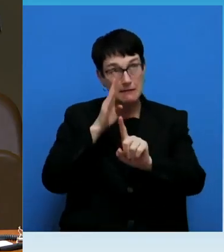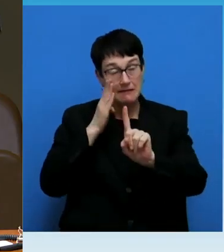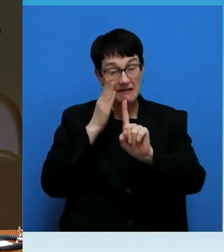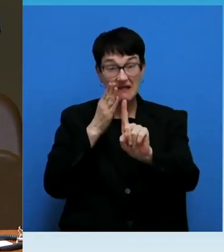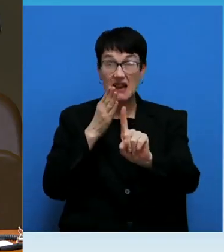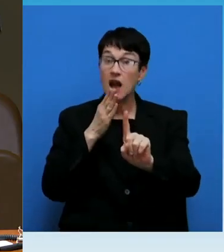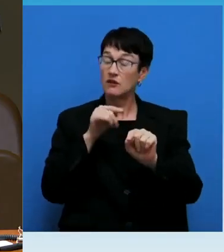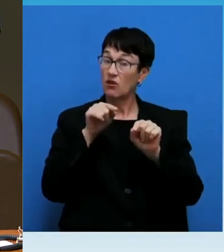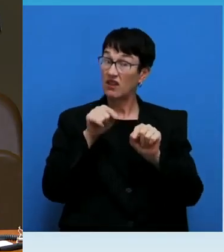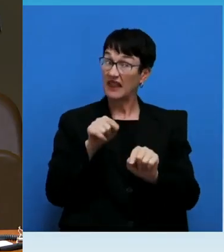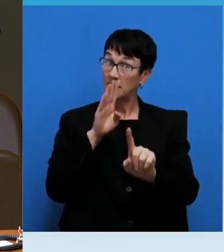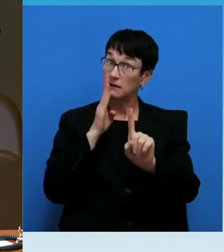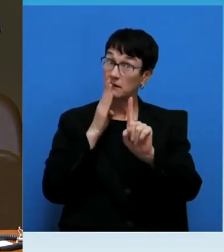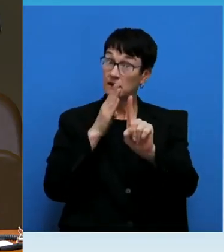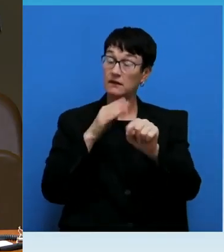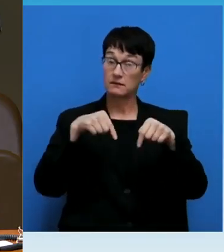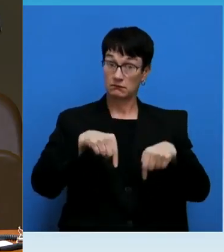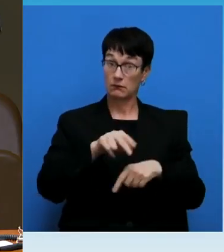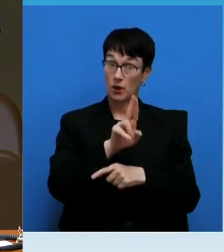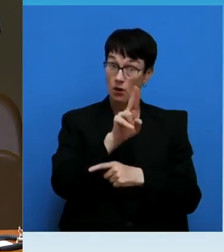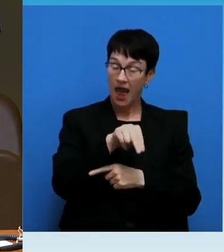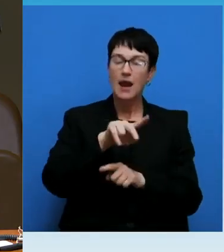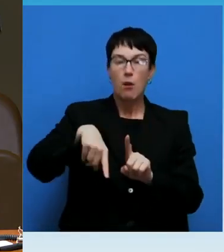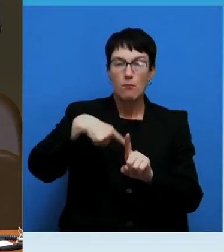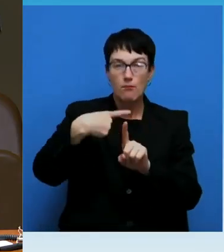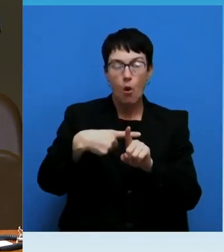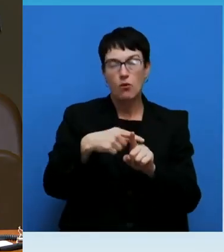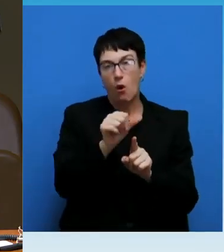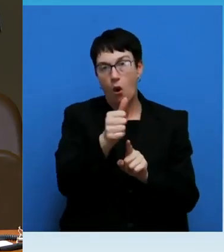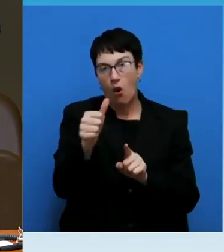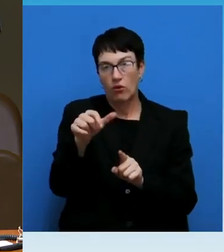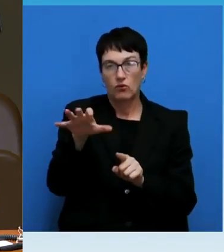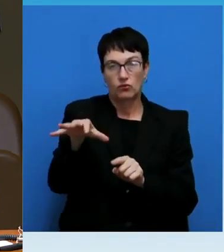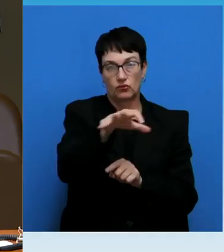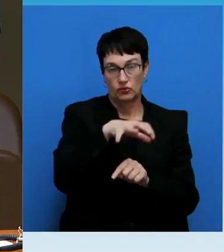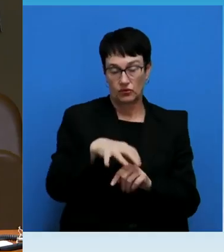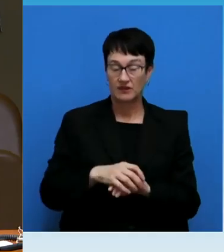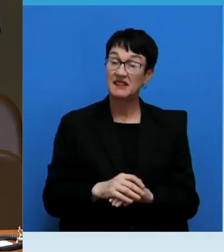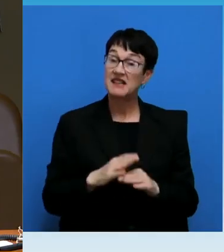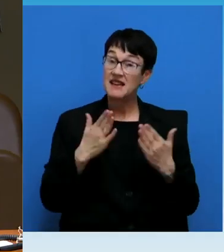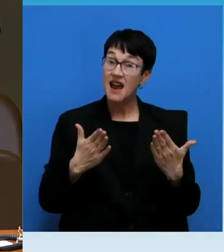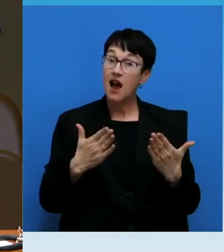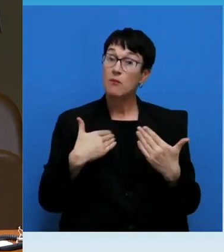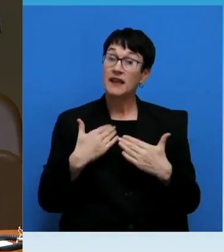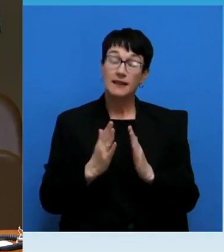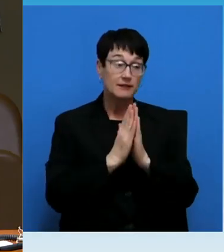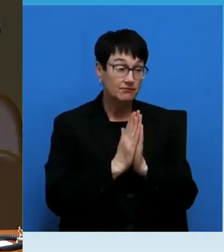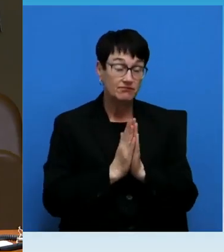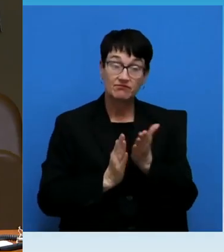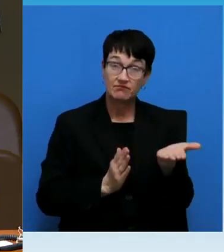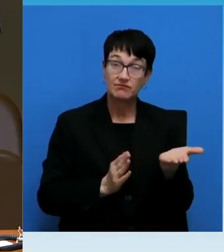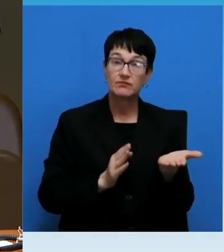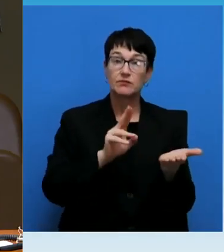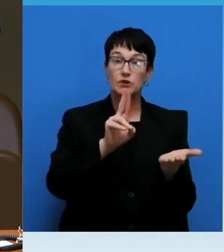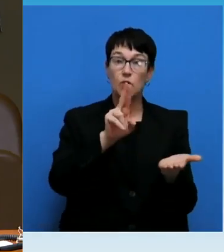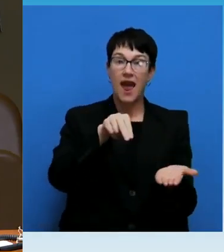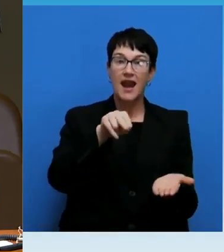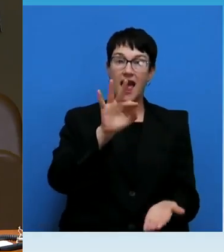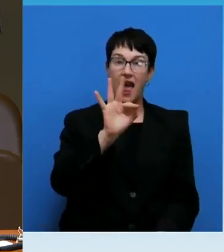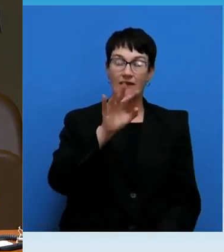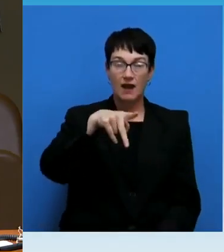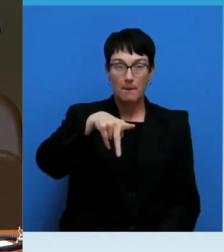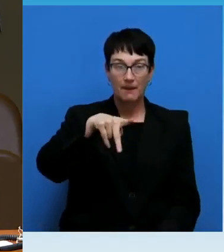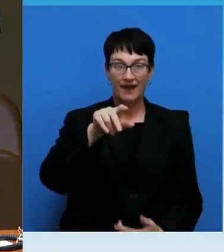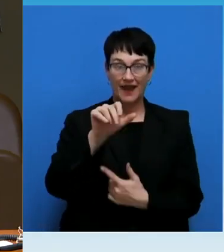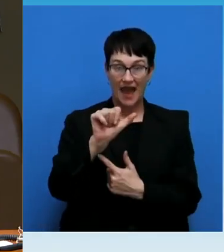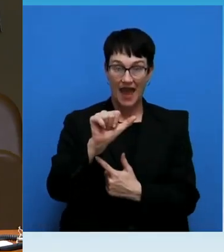pleasure to welcome the Executive Director of UNFPA, the UN Population Fund,